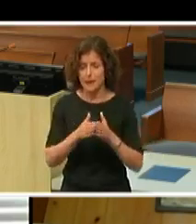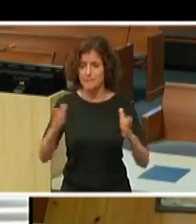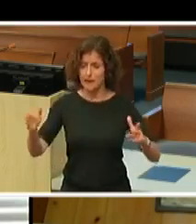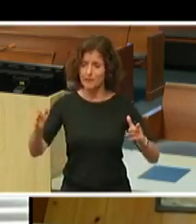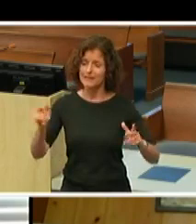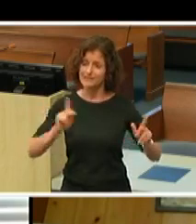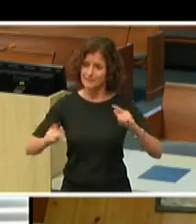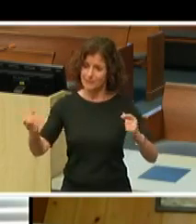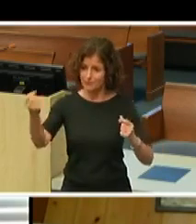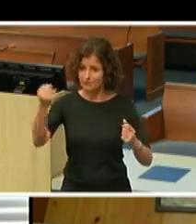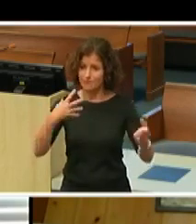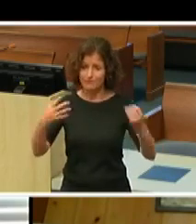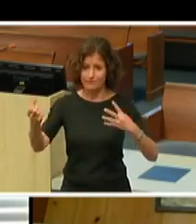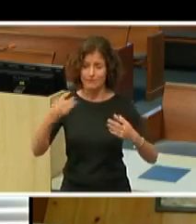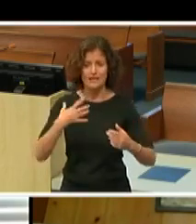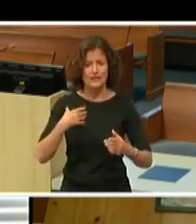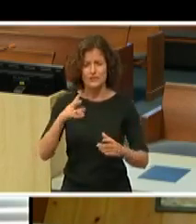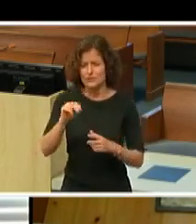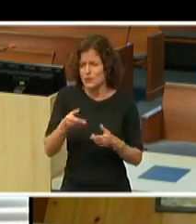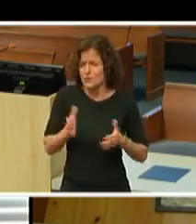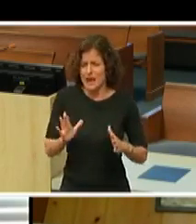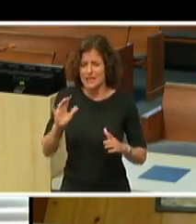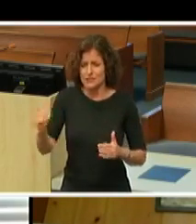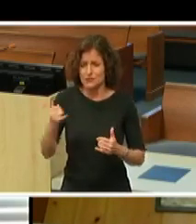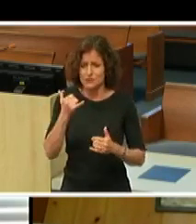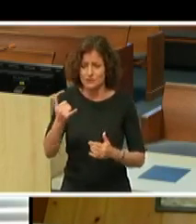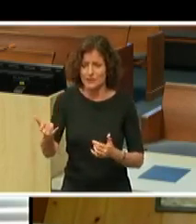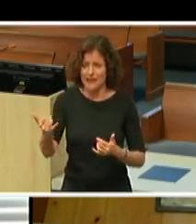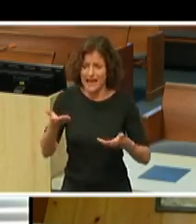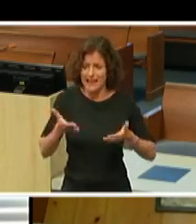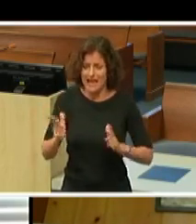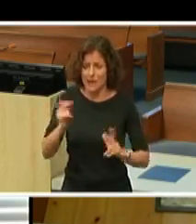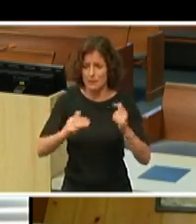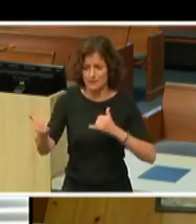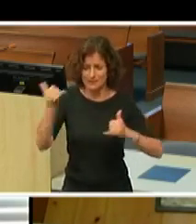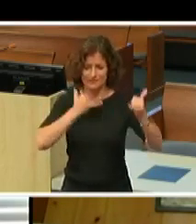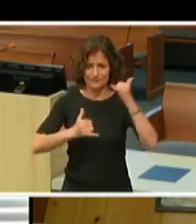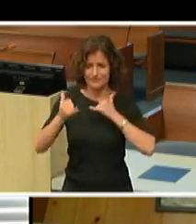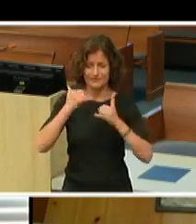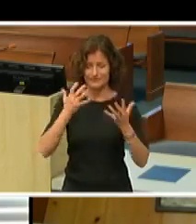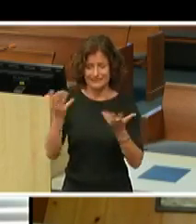practical way to open the phone lines, for instance, and just take